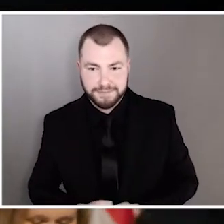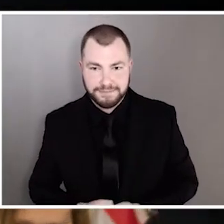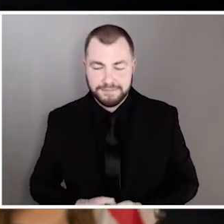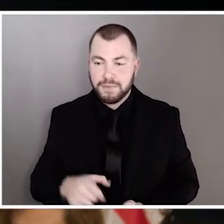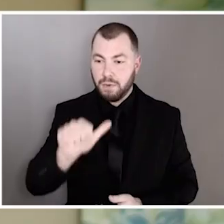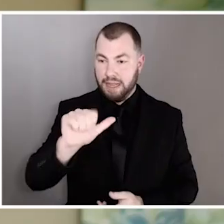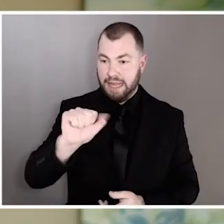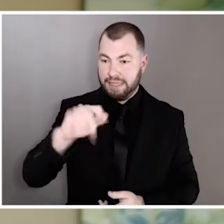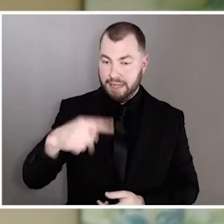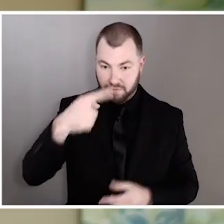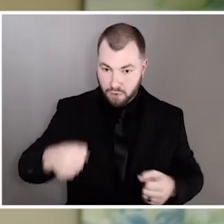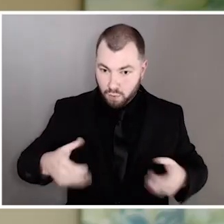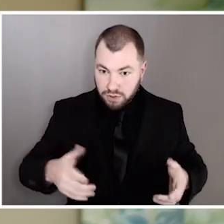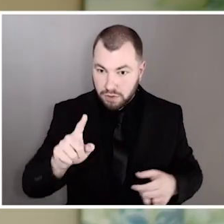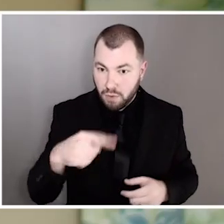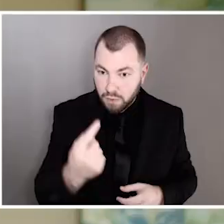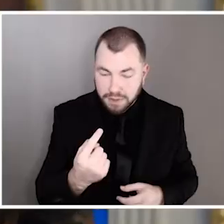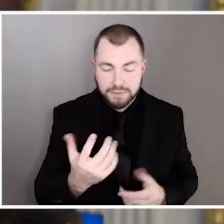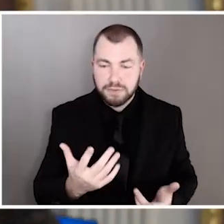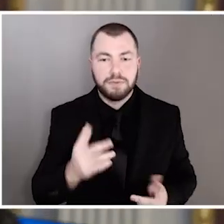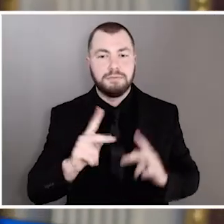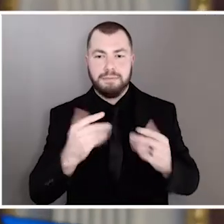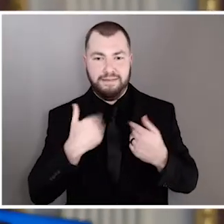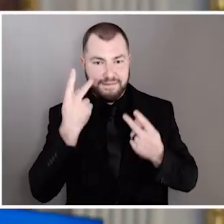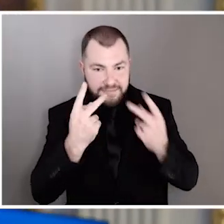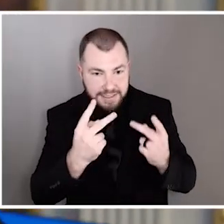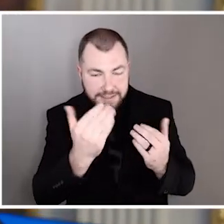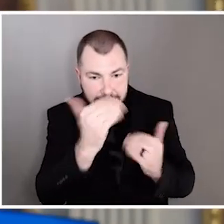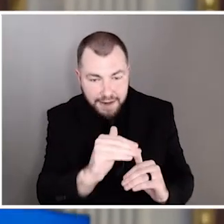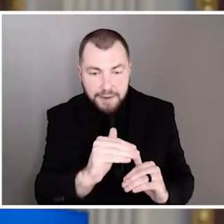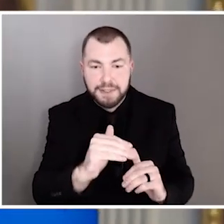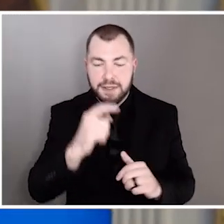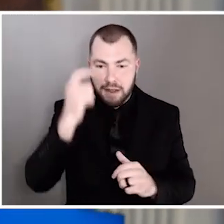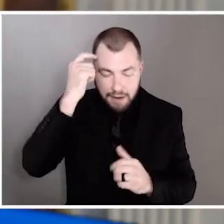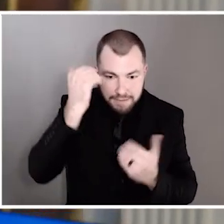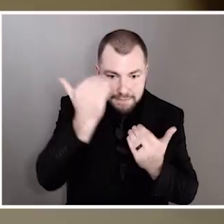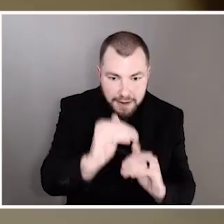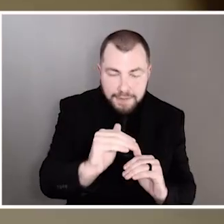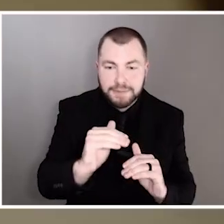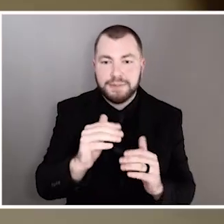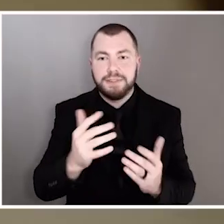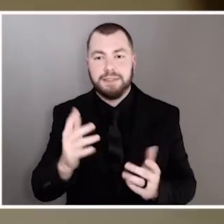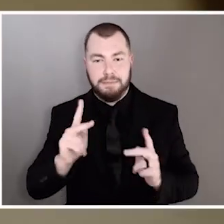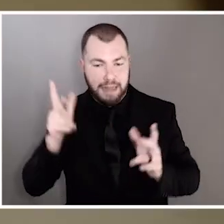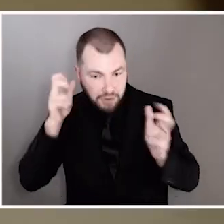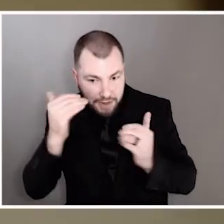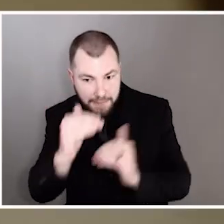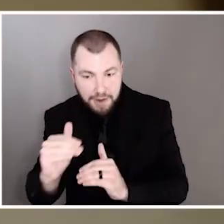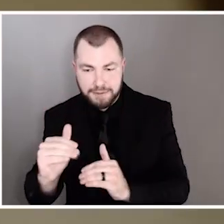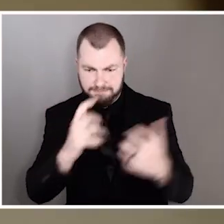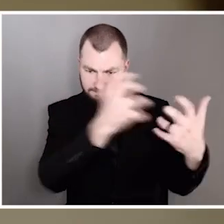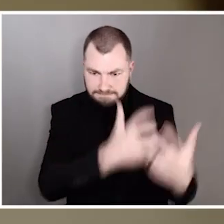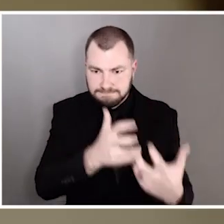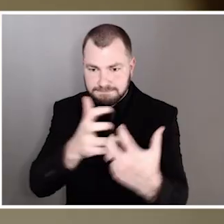Accessibility Program, that's not just for wheelchairs. That's for people with vision impairments, with cognitive impairments. It's also for people with hearing impairments.